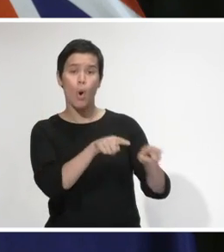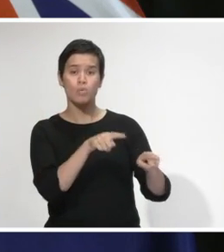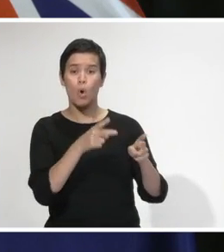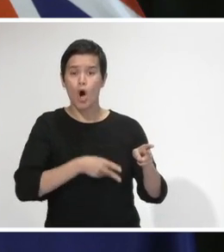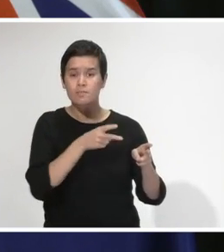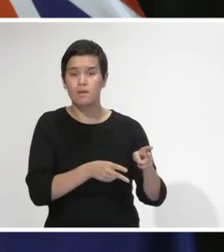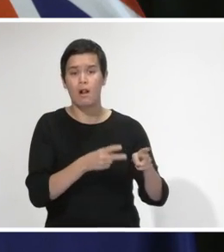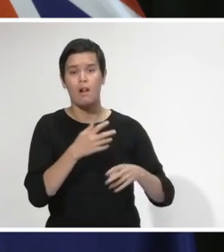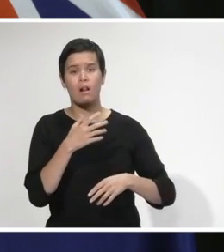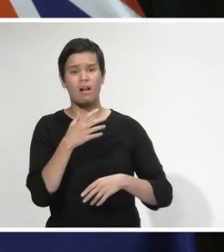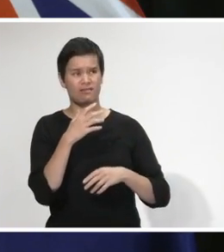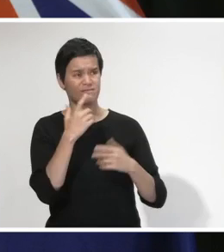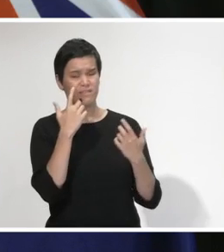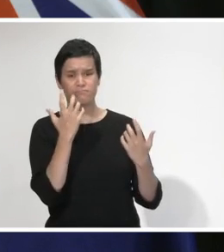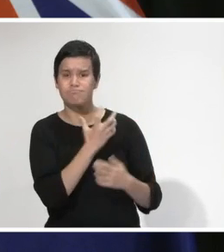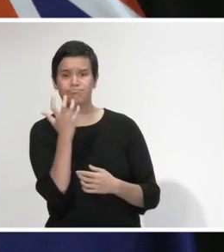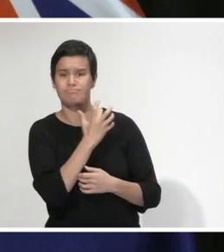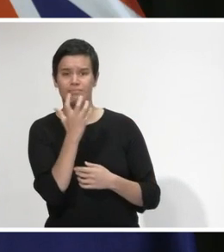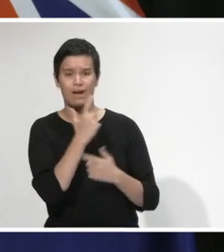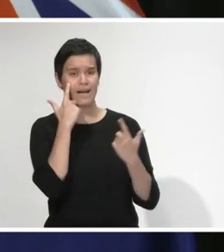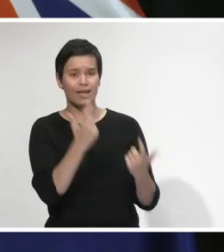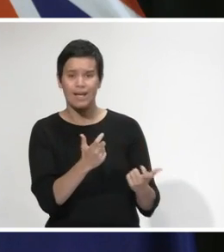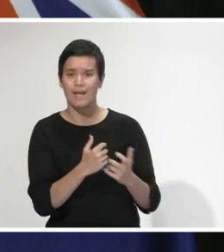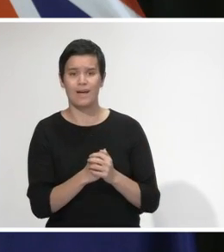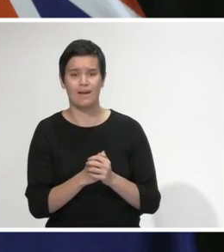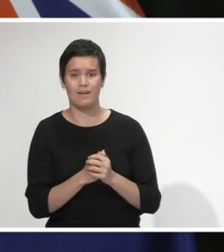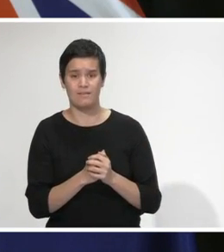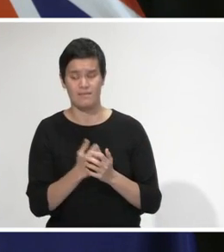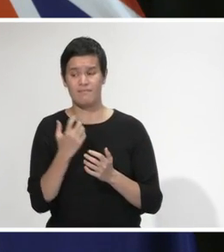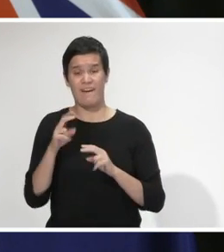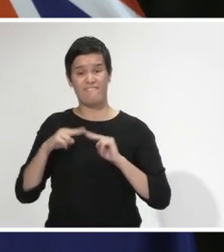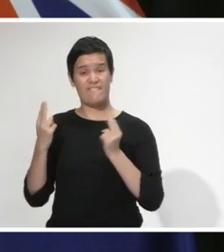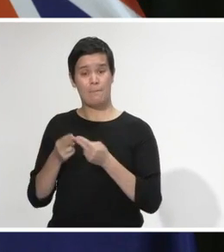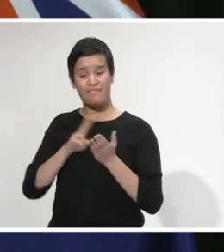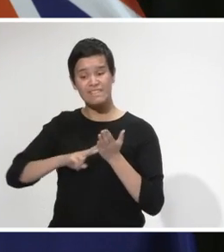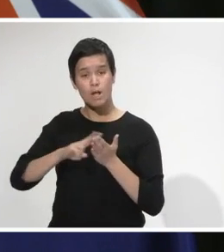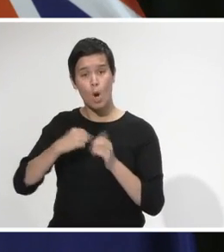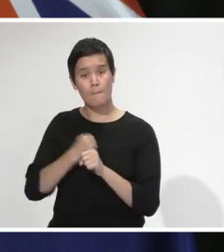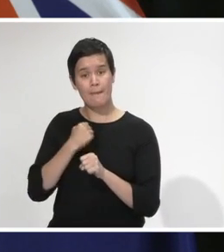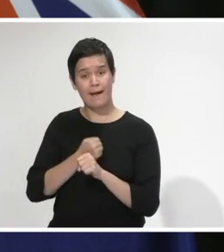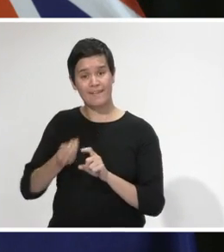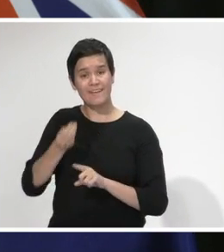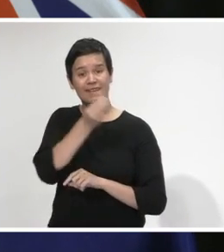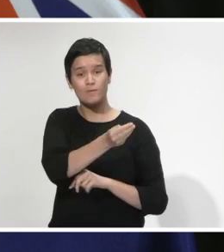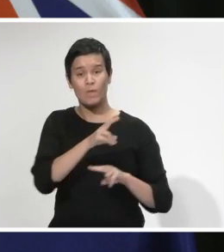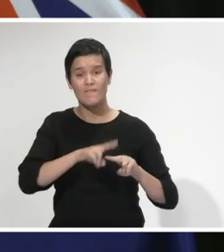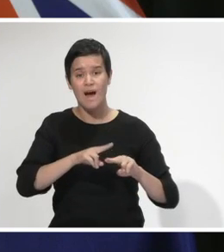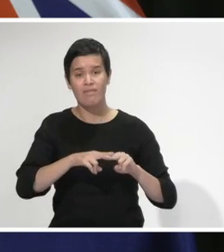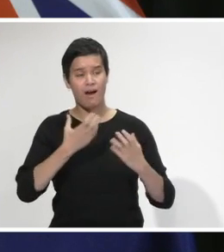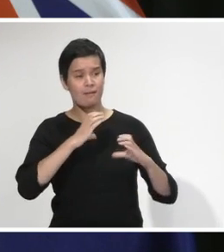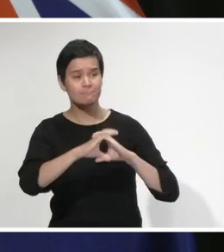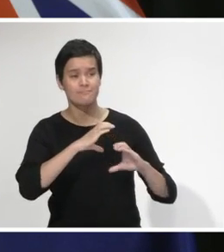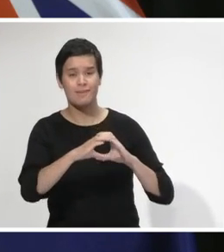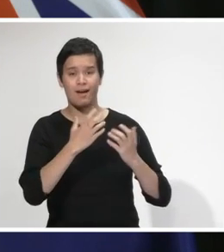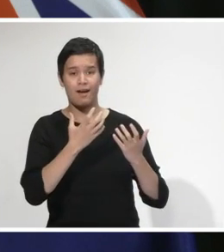video the family had put together, and there were lots of phone calls." So, we know that aged